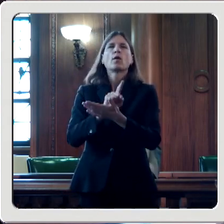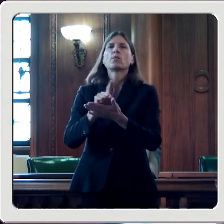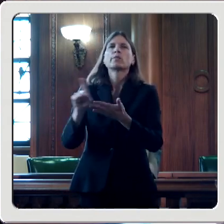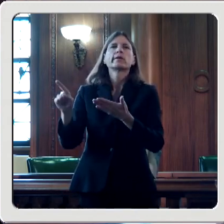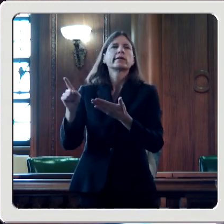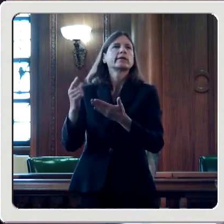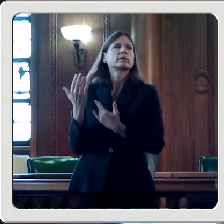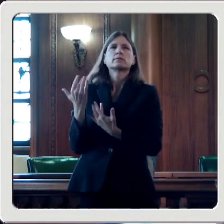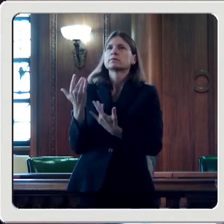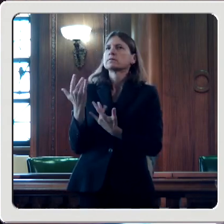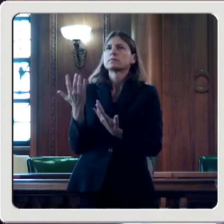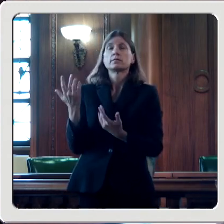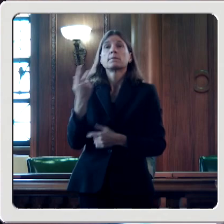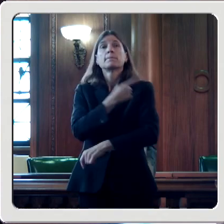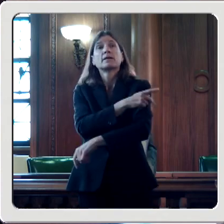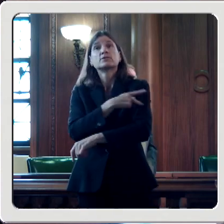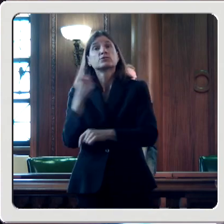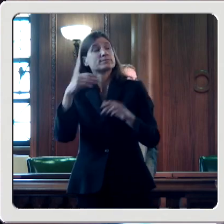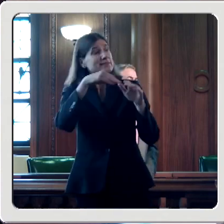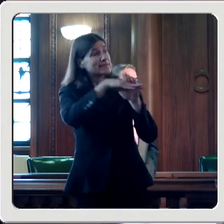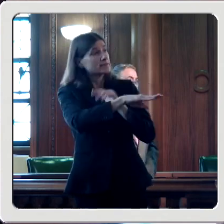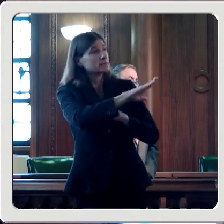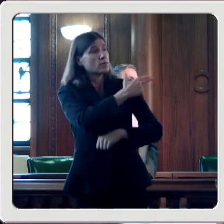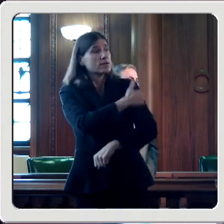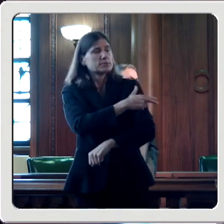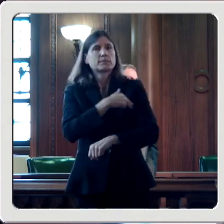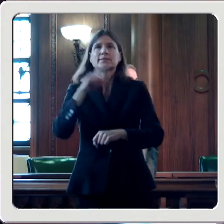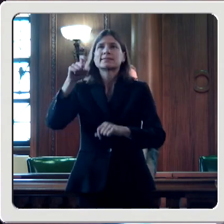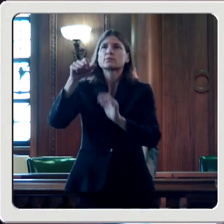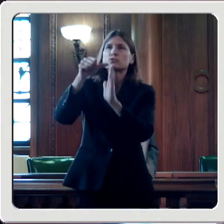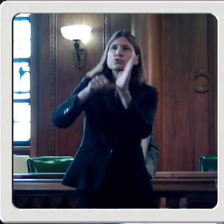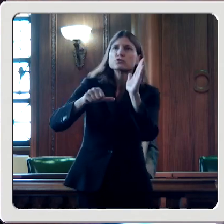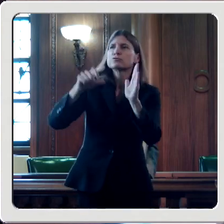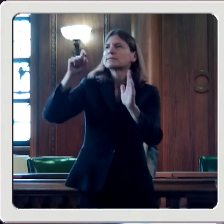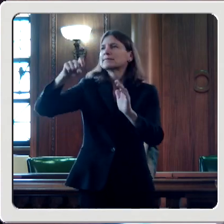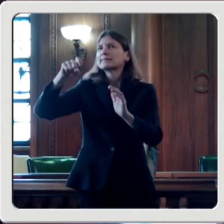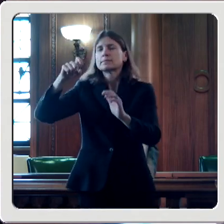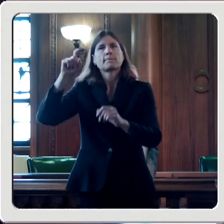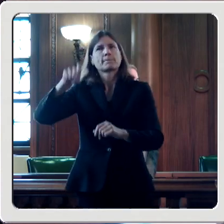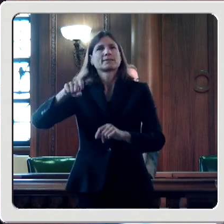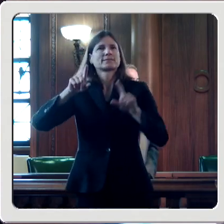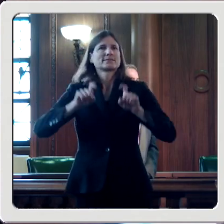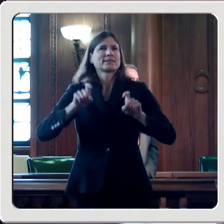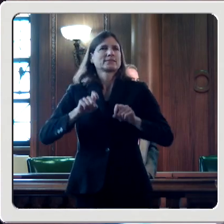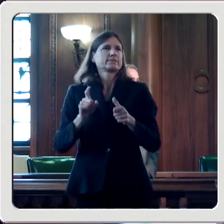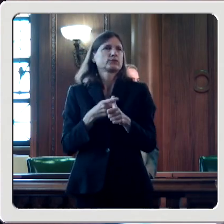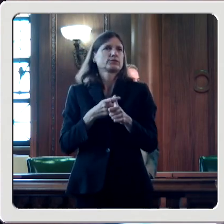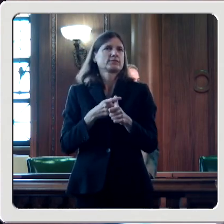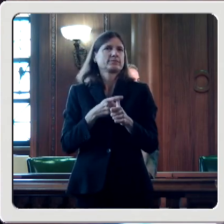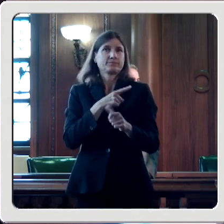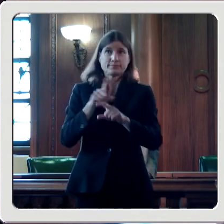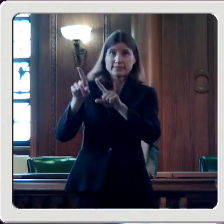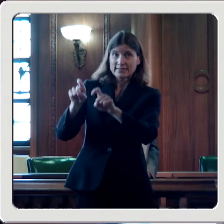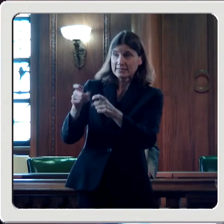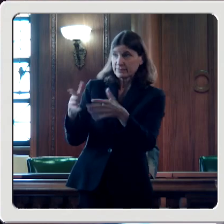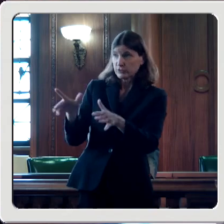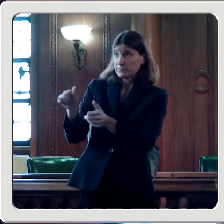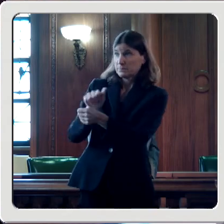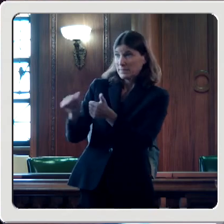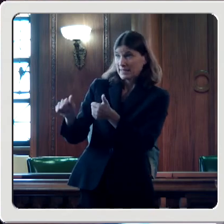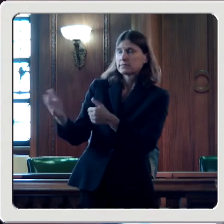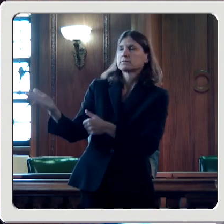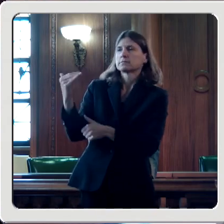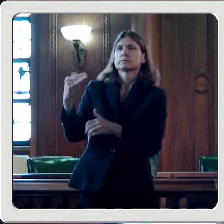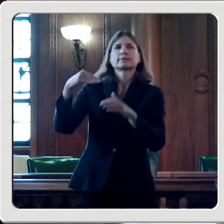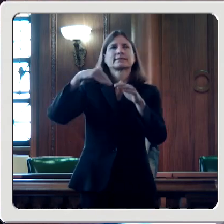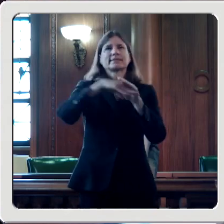before procedures, all colleagues or patients with any risk of exposure or symptoms, as well as many regional